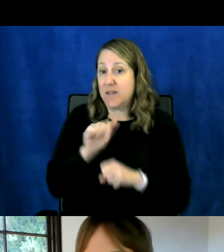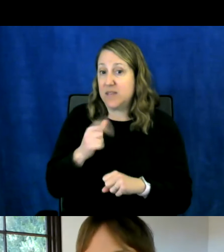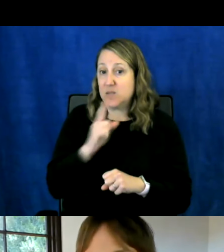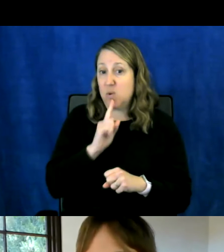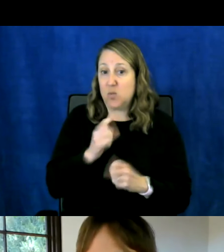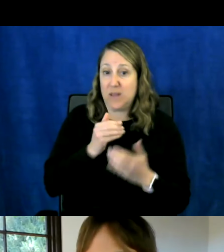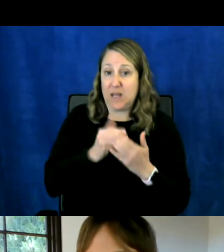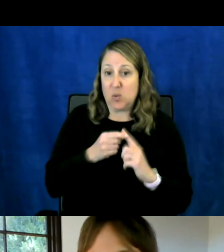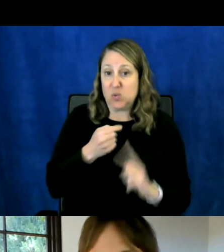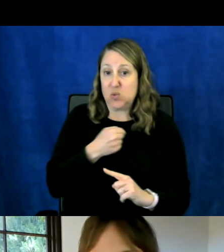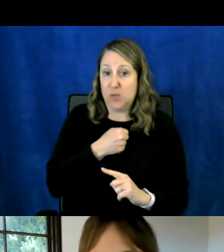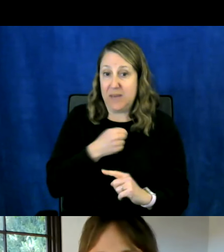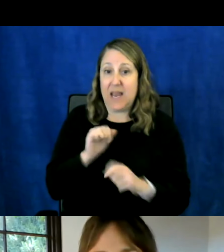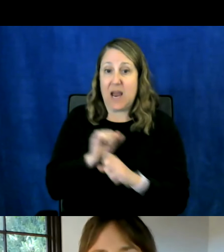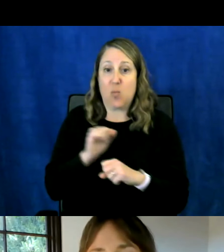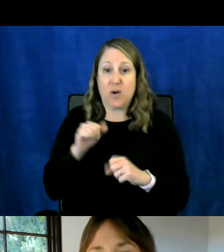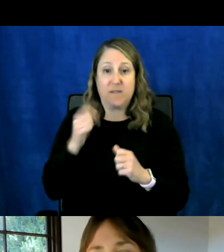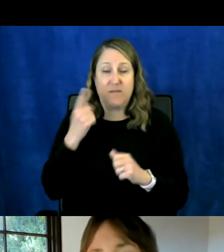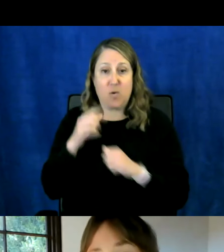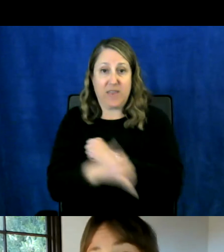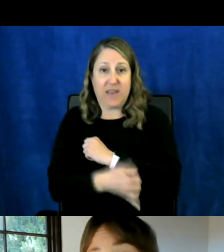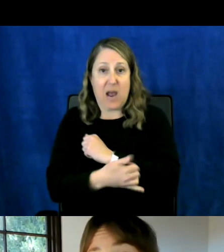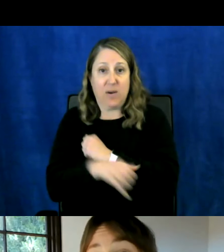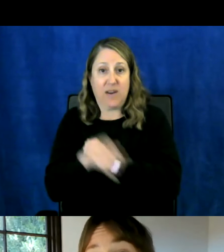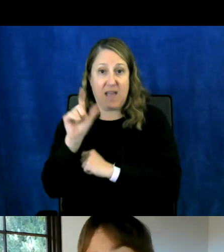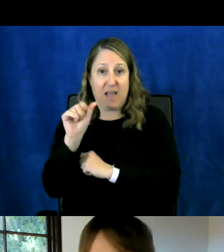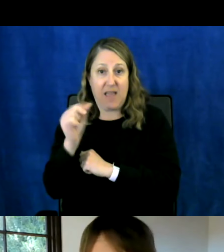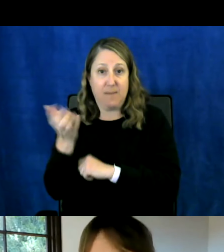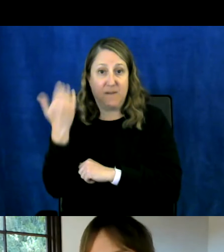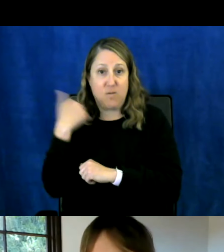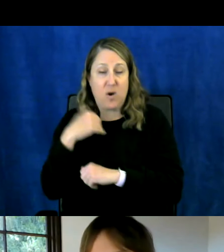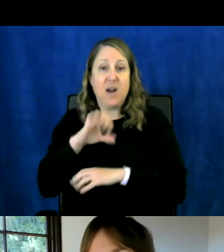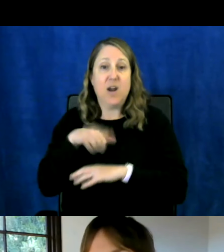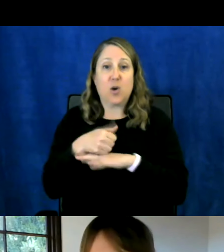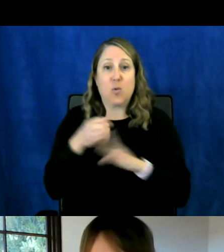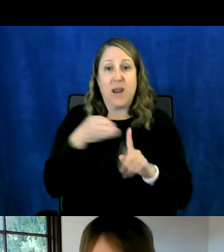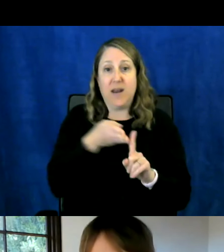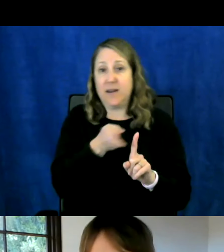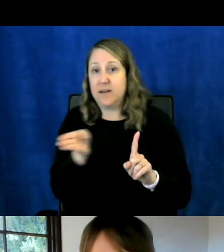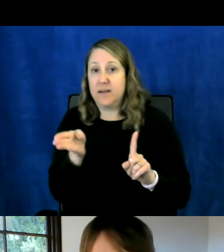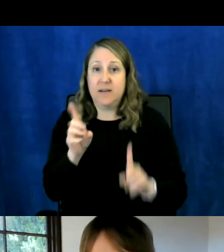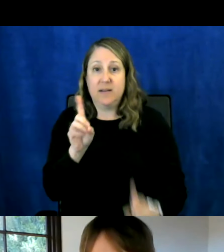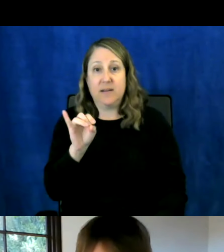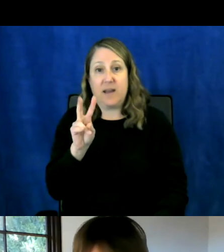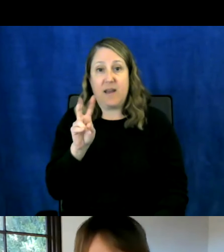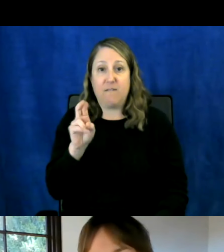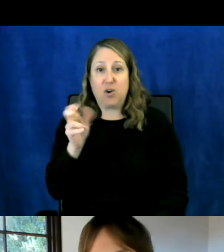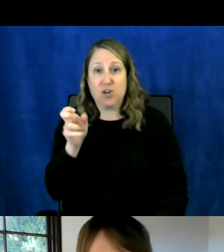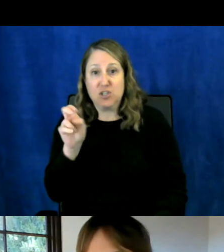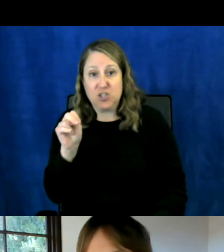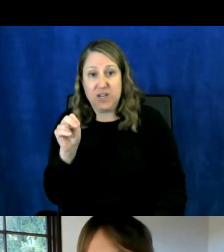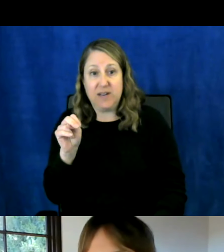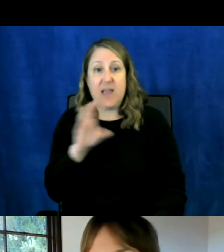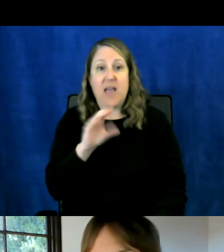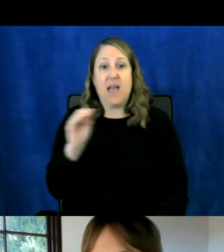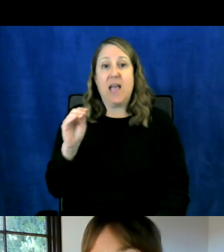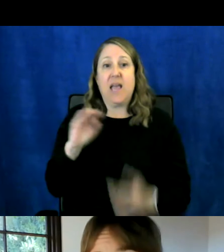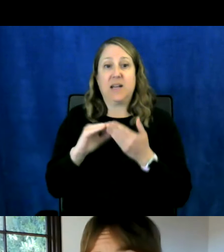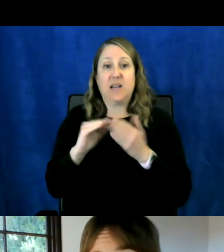on this when I worked at the county in Los Angeles, but creating diversion and community-based restoration programs